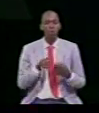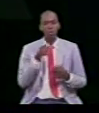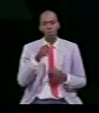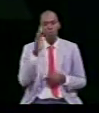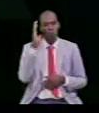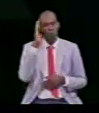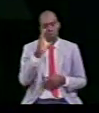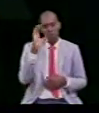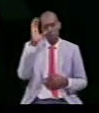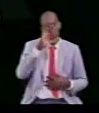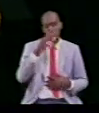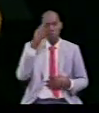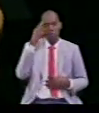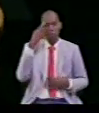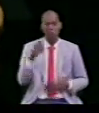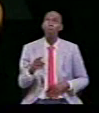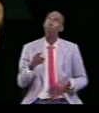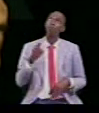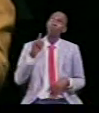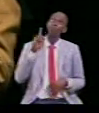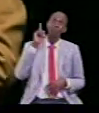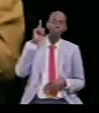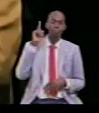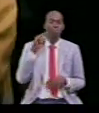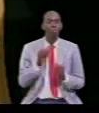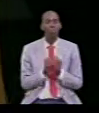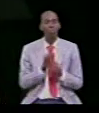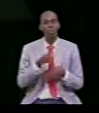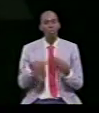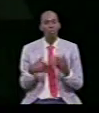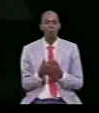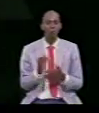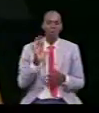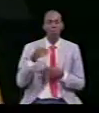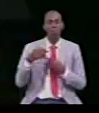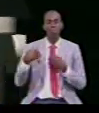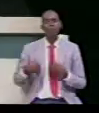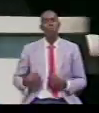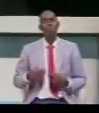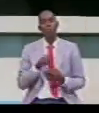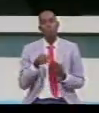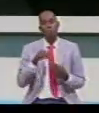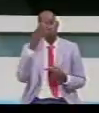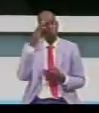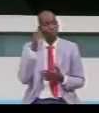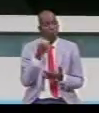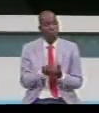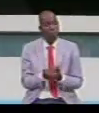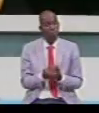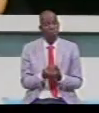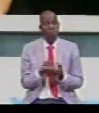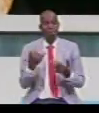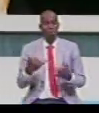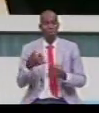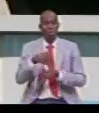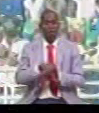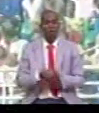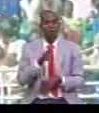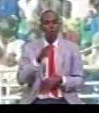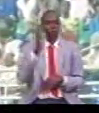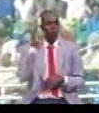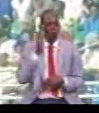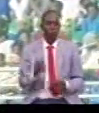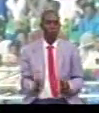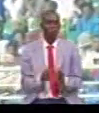me with all your heart. When you do that tonight, you'll meet